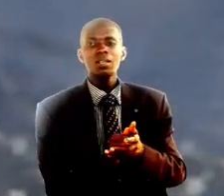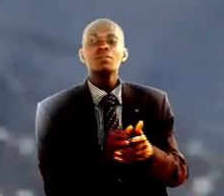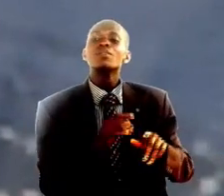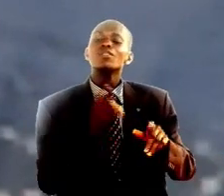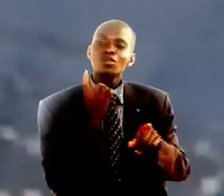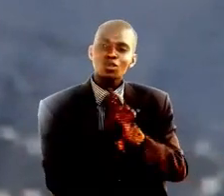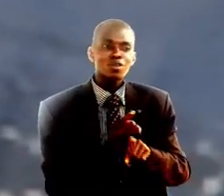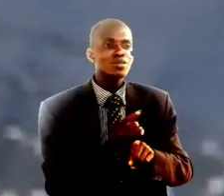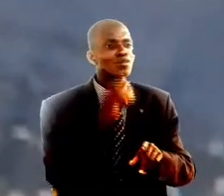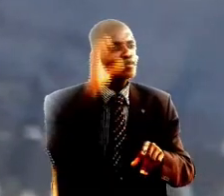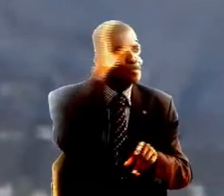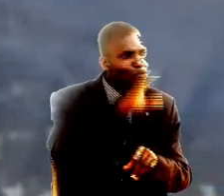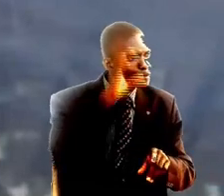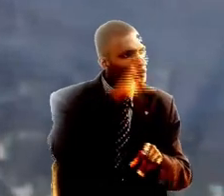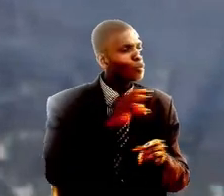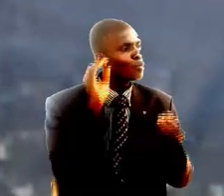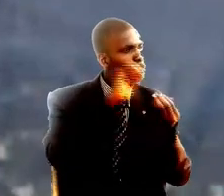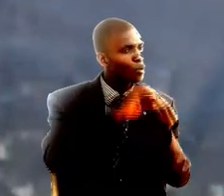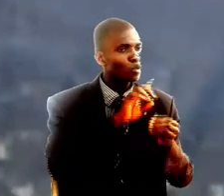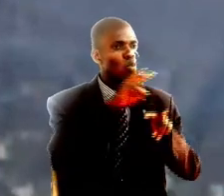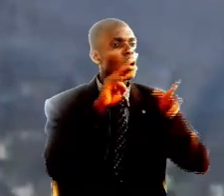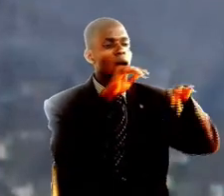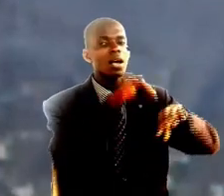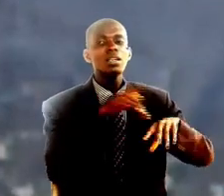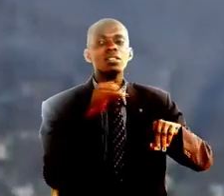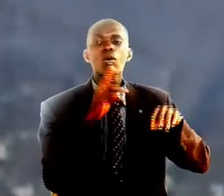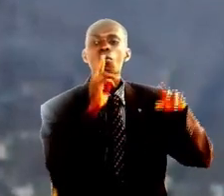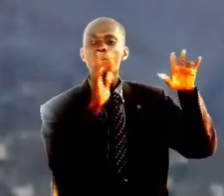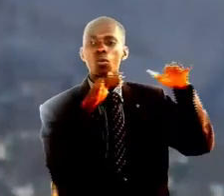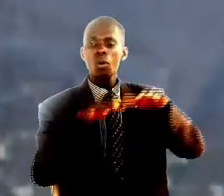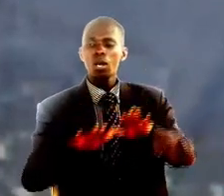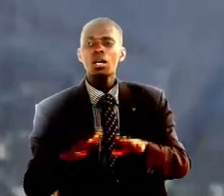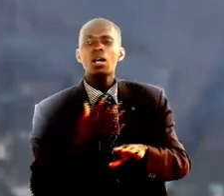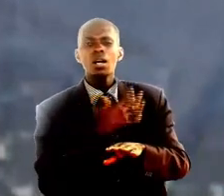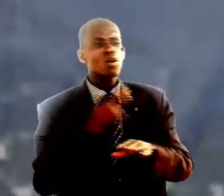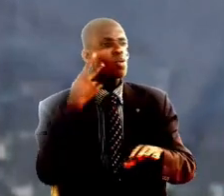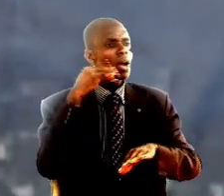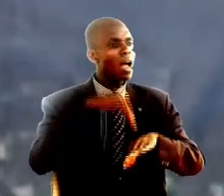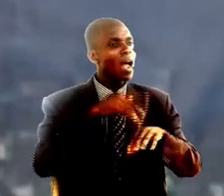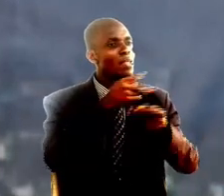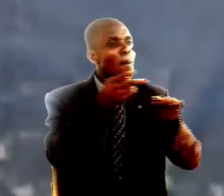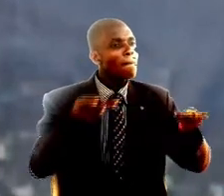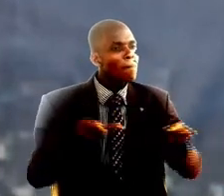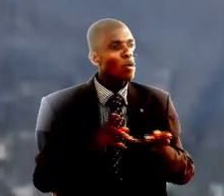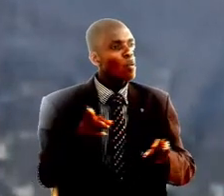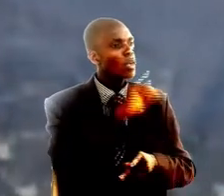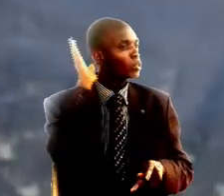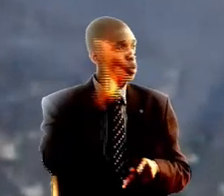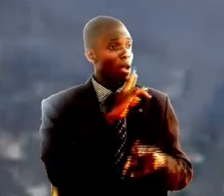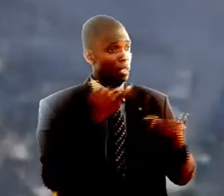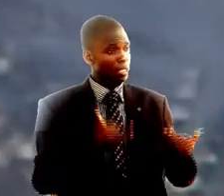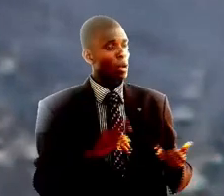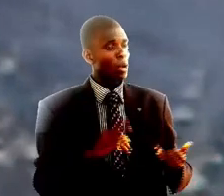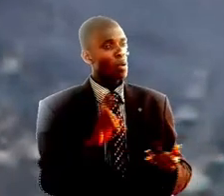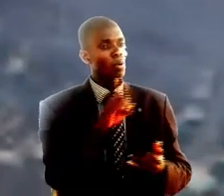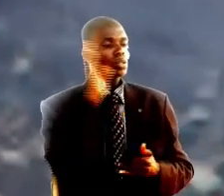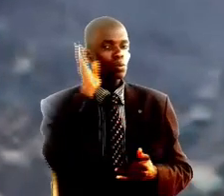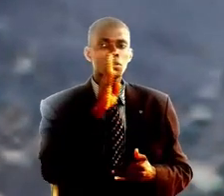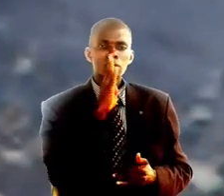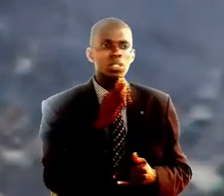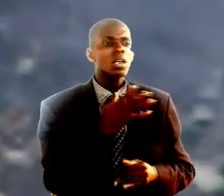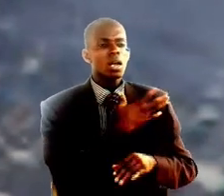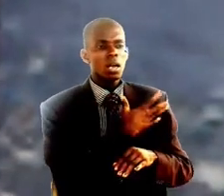your life. Look at the ocean, and look at the extent, and look at the place you will get to, and don't